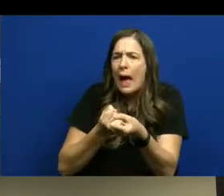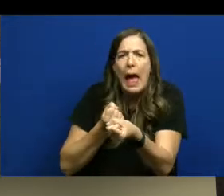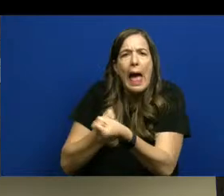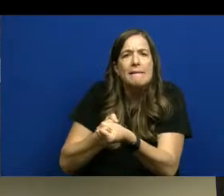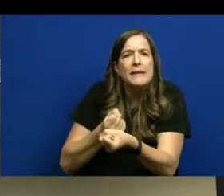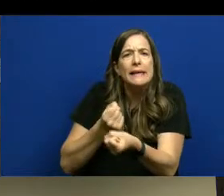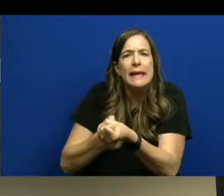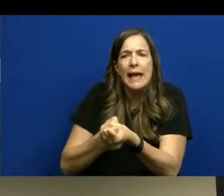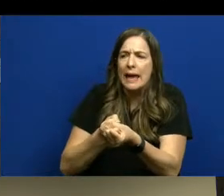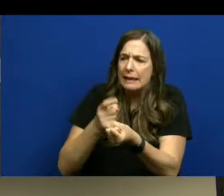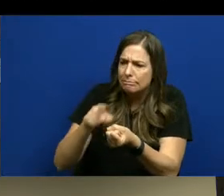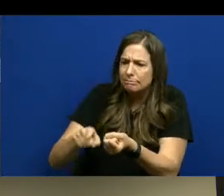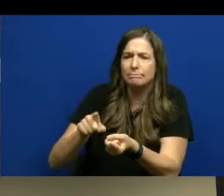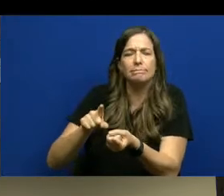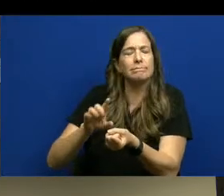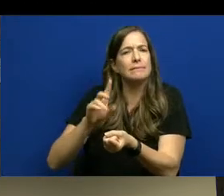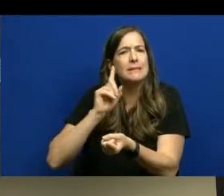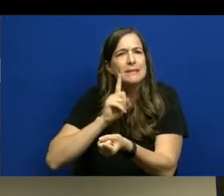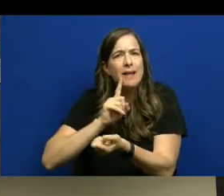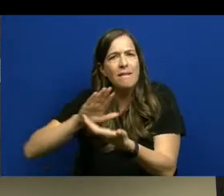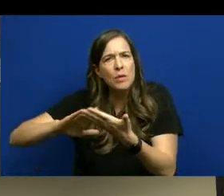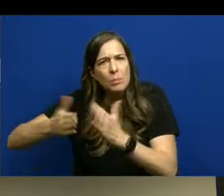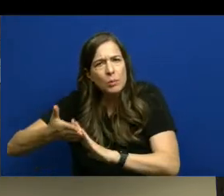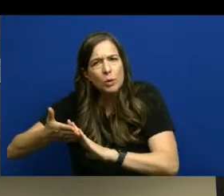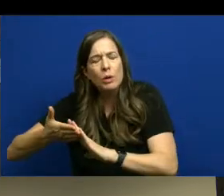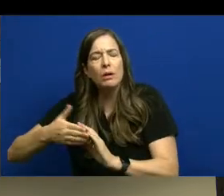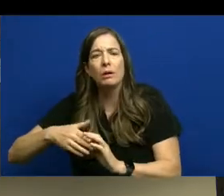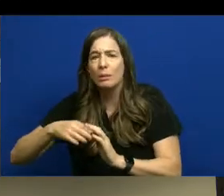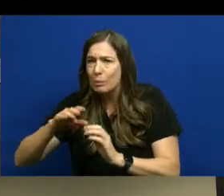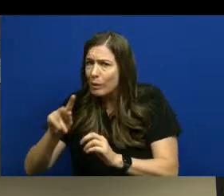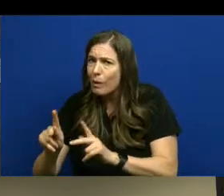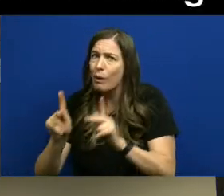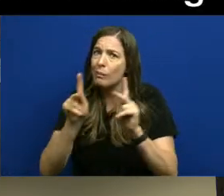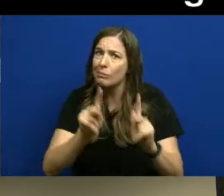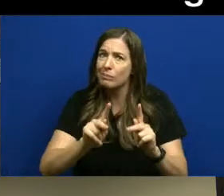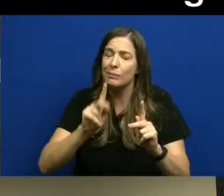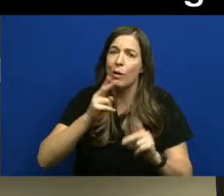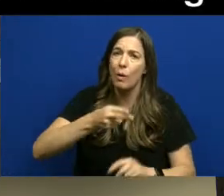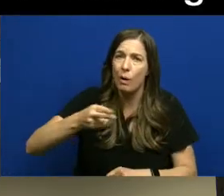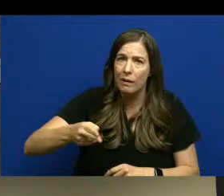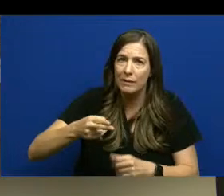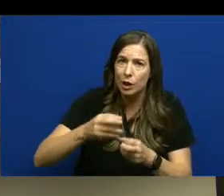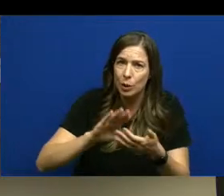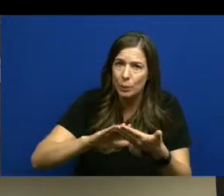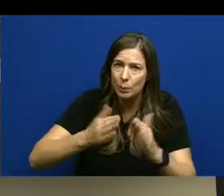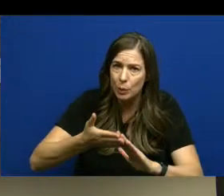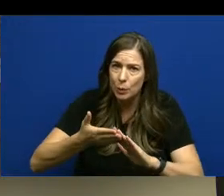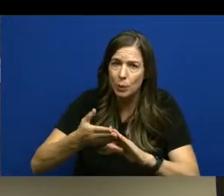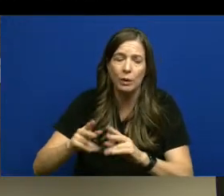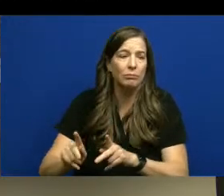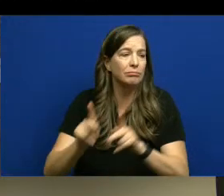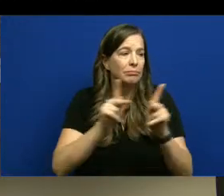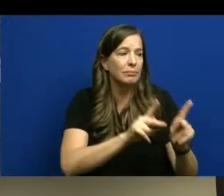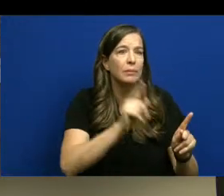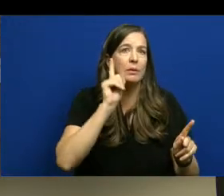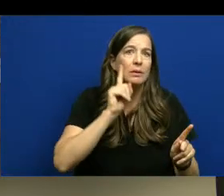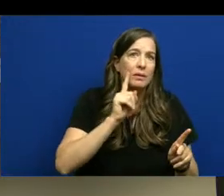for the deaf community, but also the hard of hearing community, the deafblind community, and those who have speech